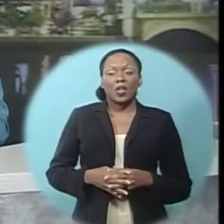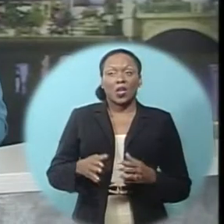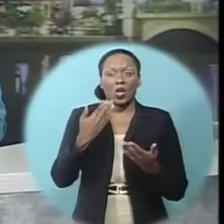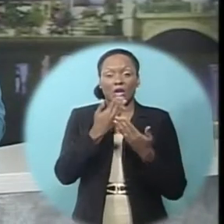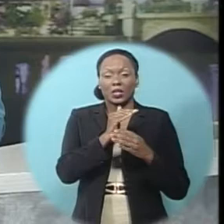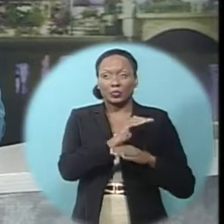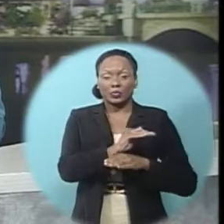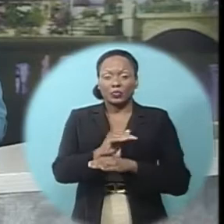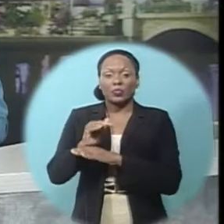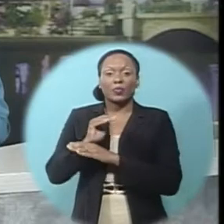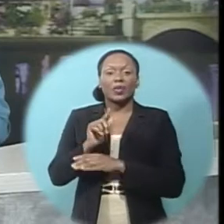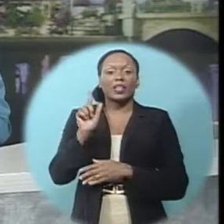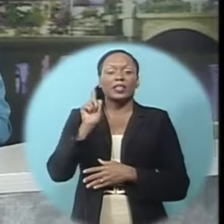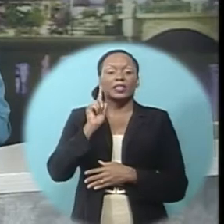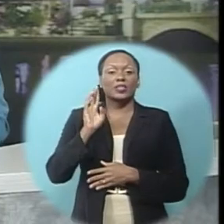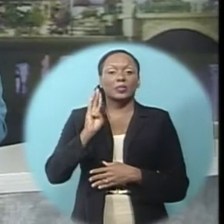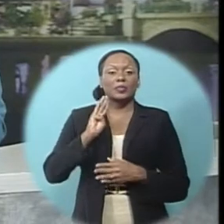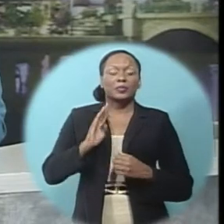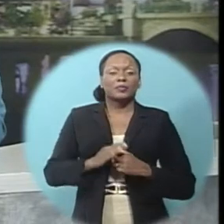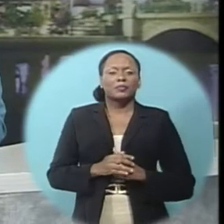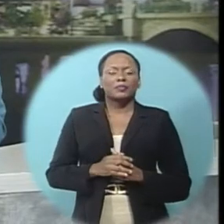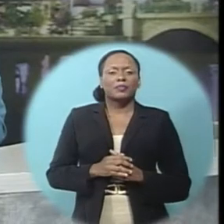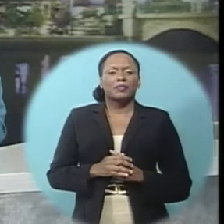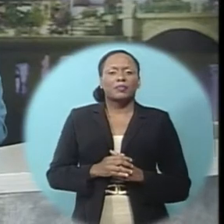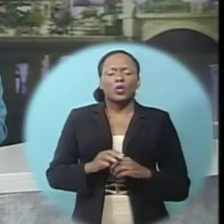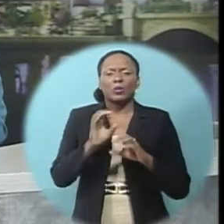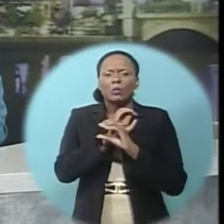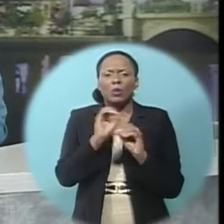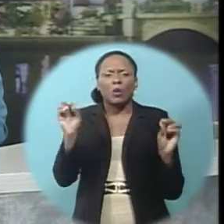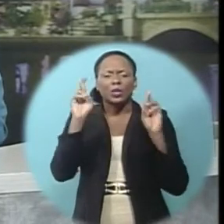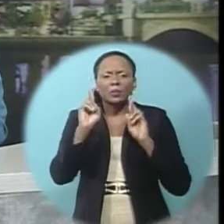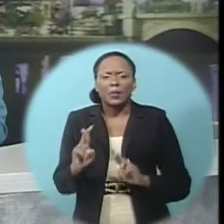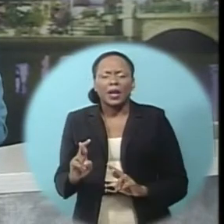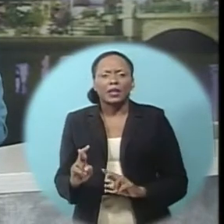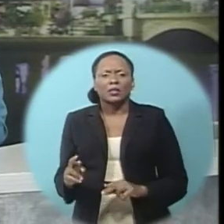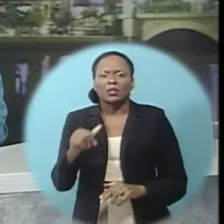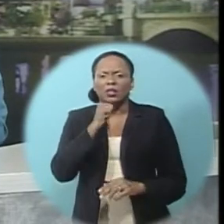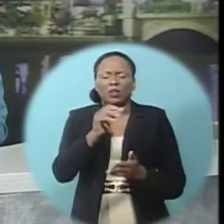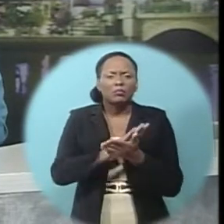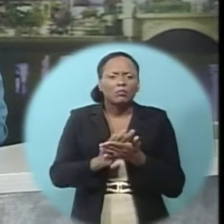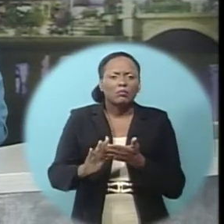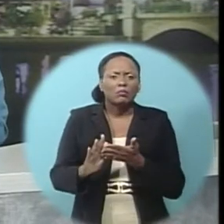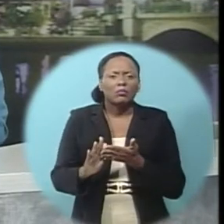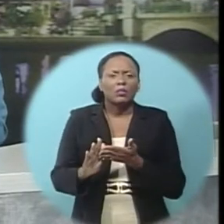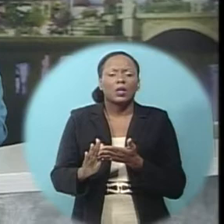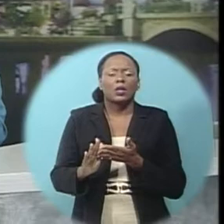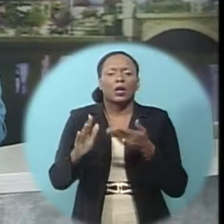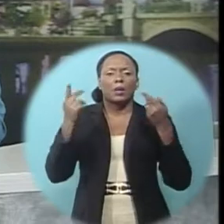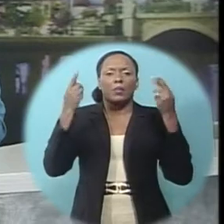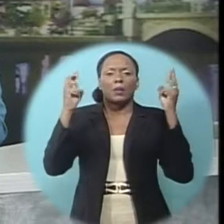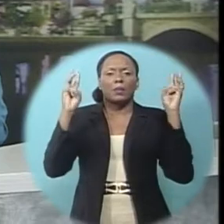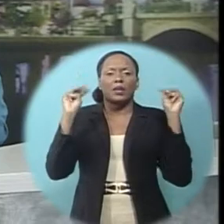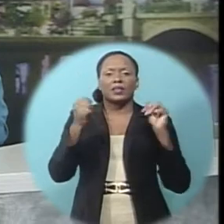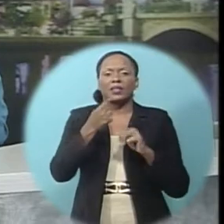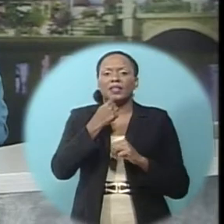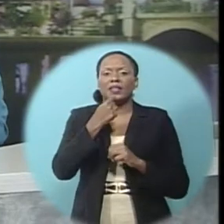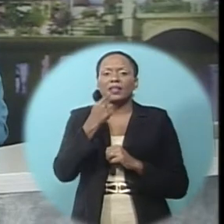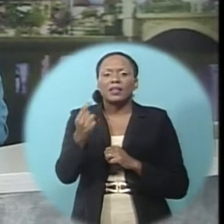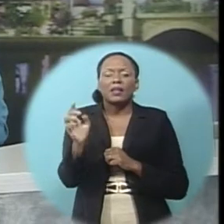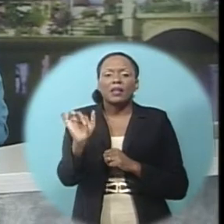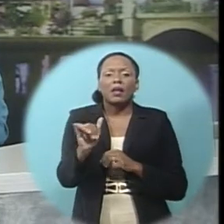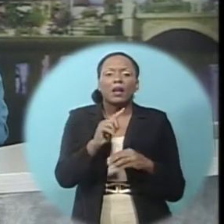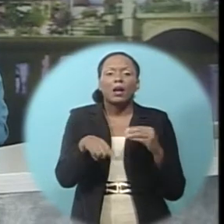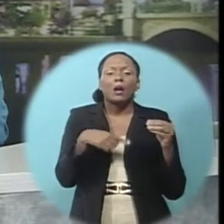Very good evening to you. I'm Lisa Broom. Disrespectful and ungracious. That's how Prime Minister Fendel Stewart has